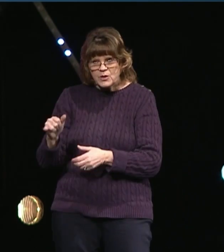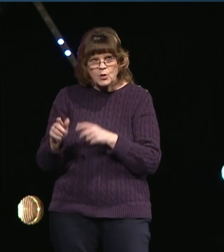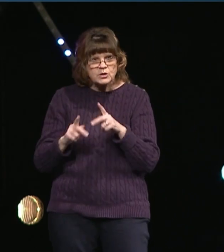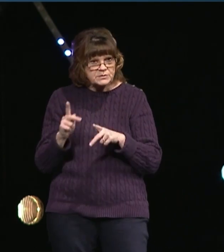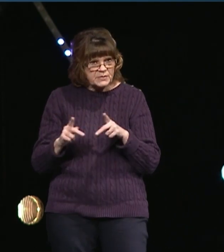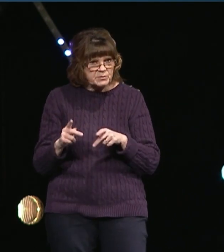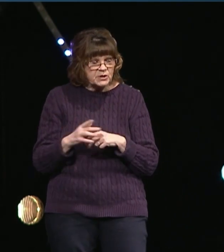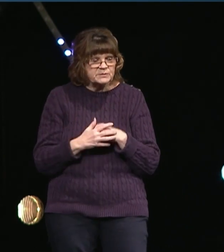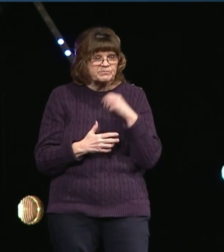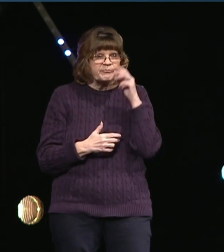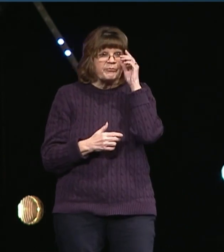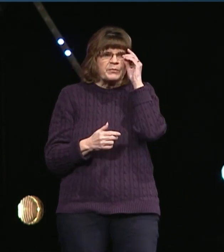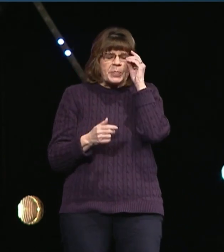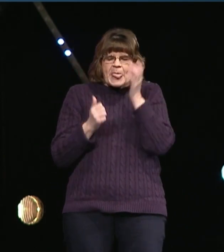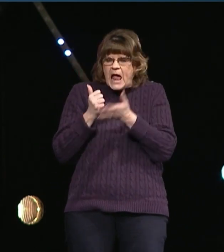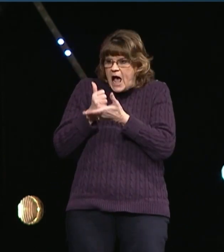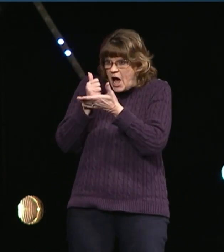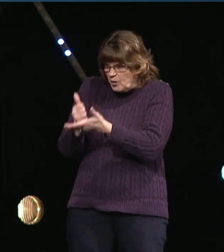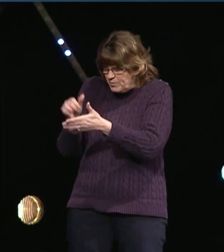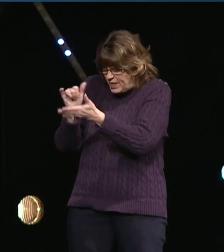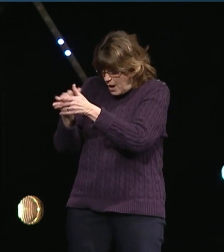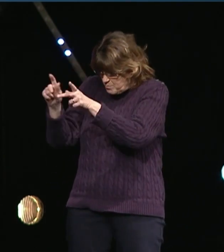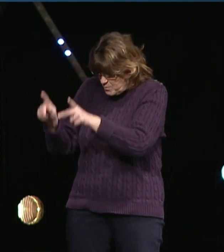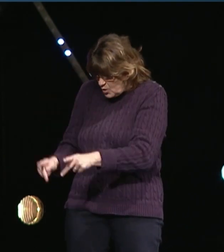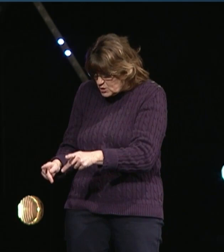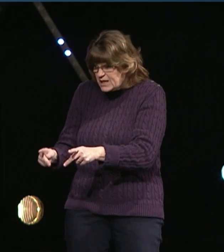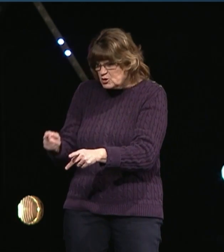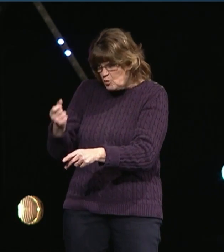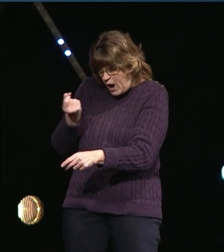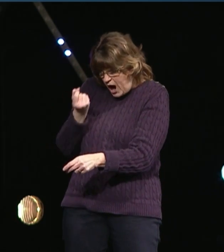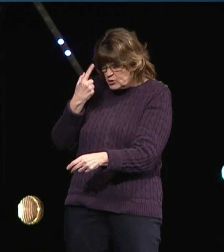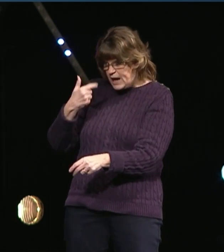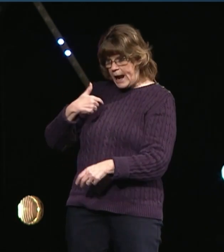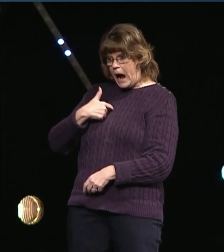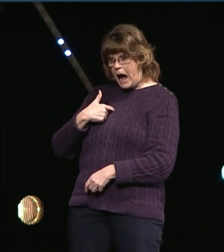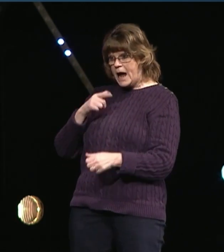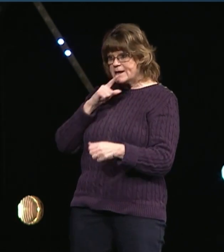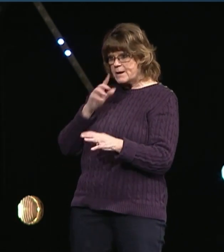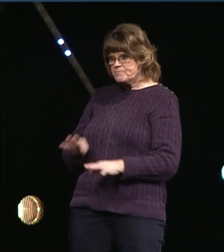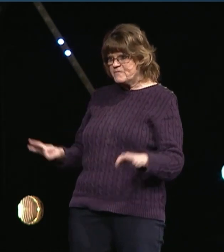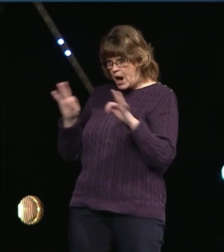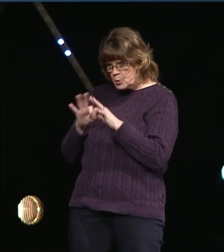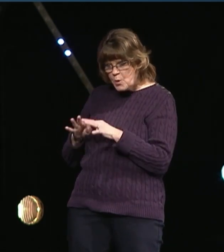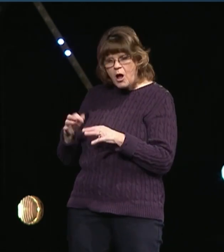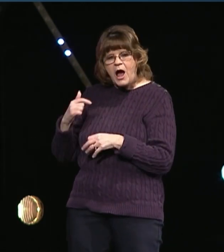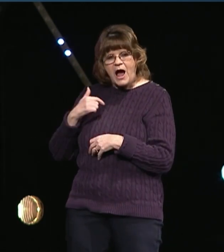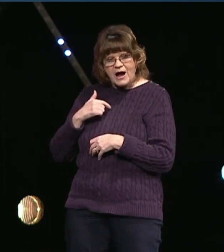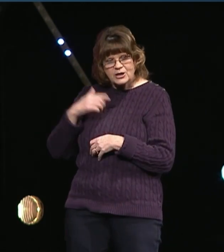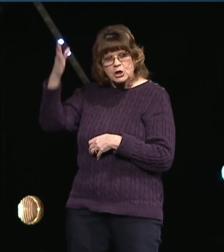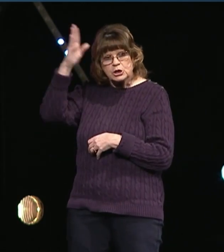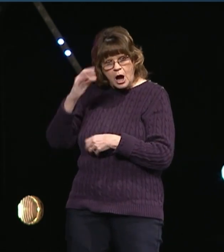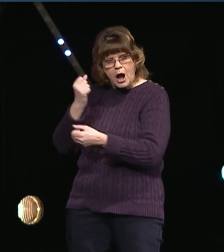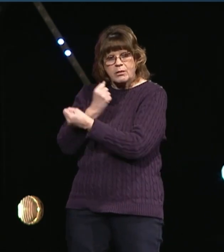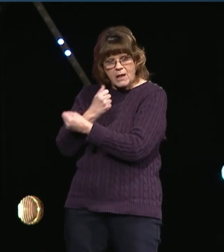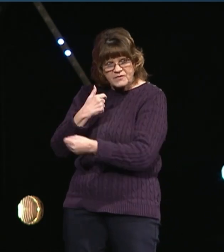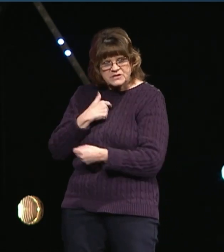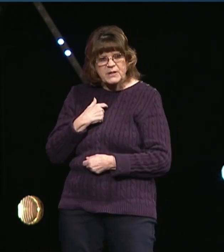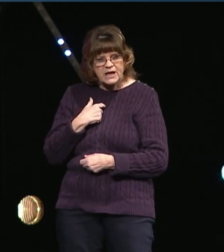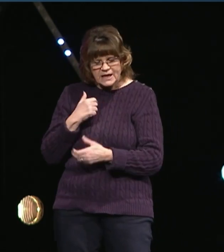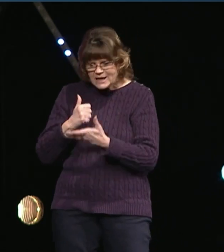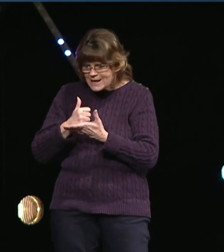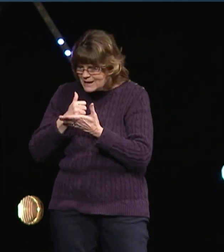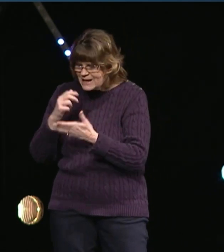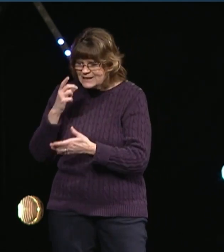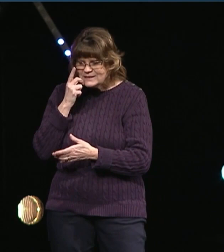helped them to see themselves in that role too, help them to see themselves how God did. There's a